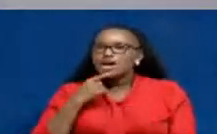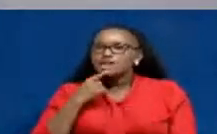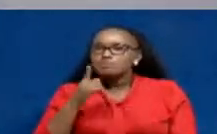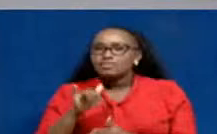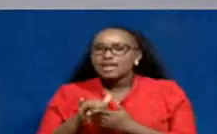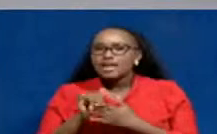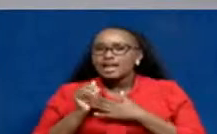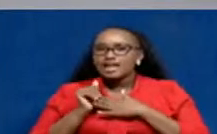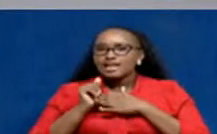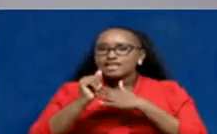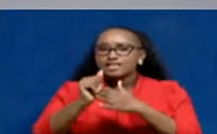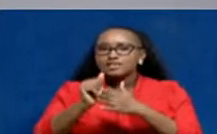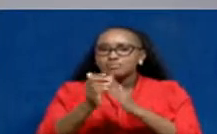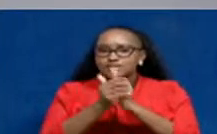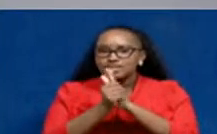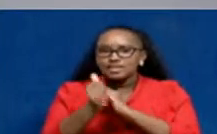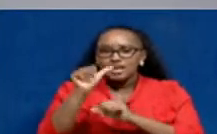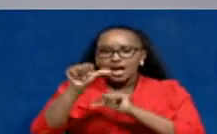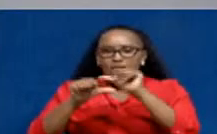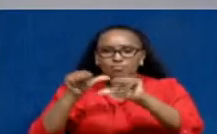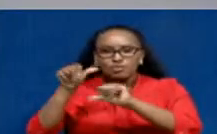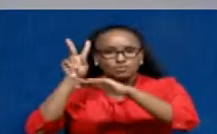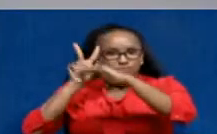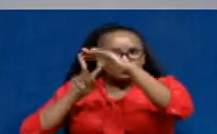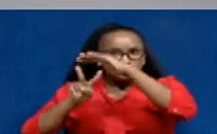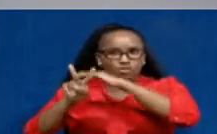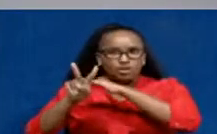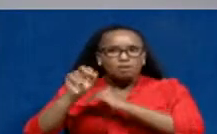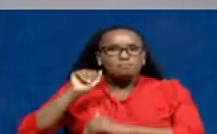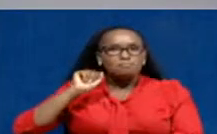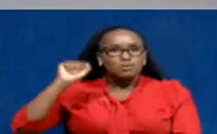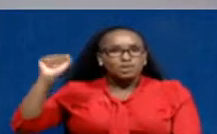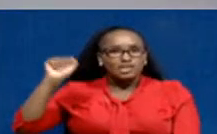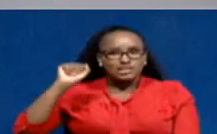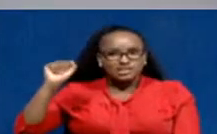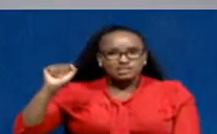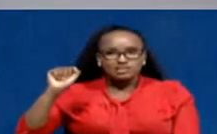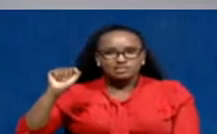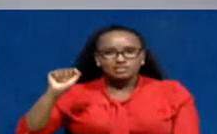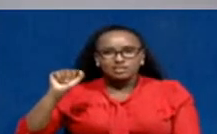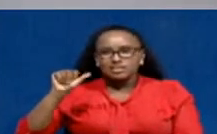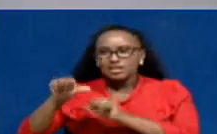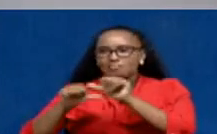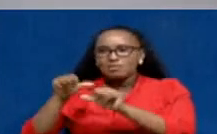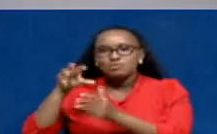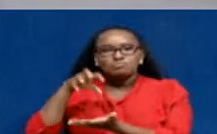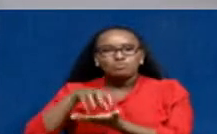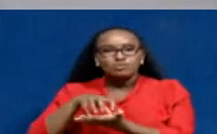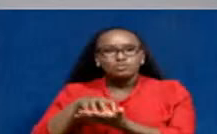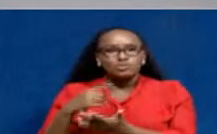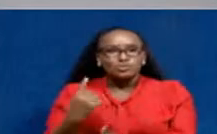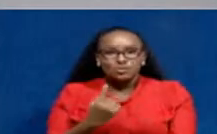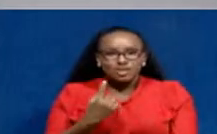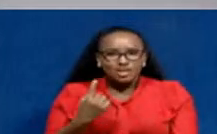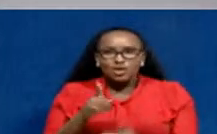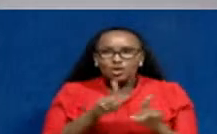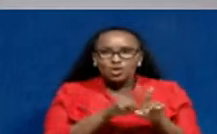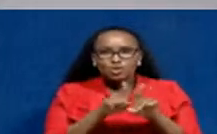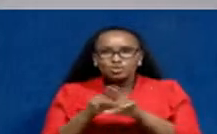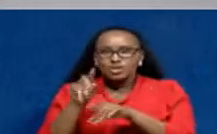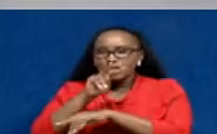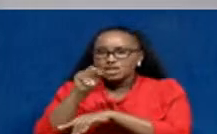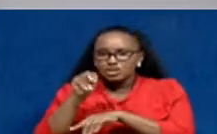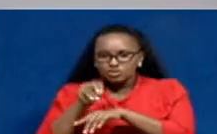that leadership is about vision, politics is about positions, and that